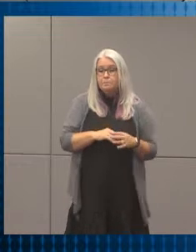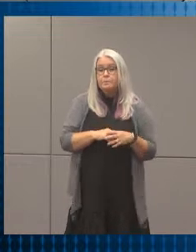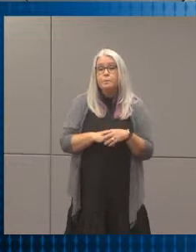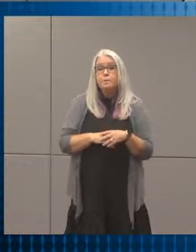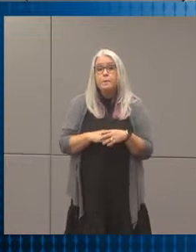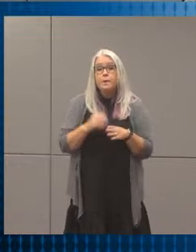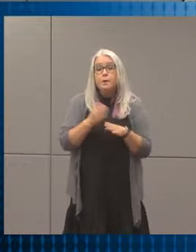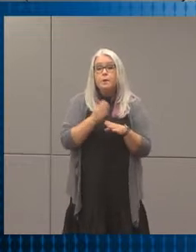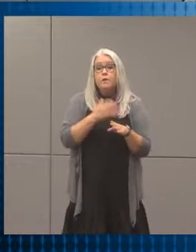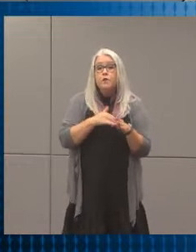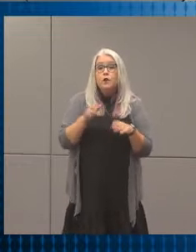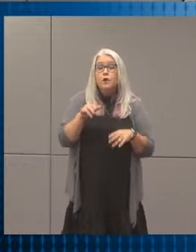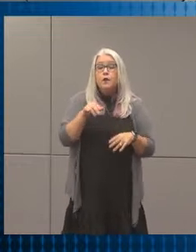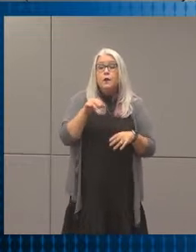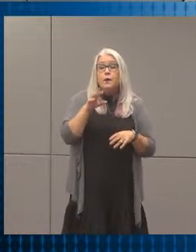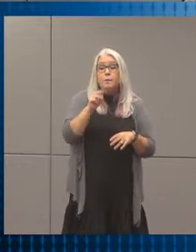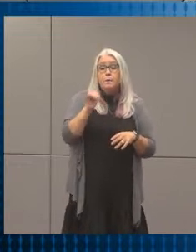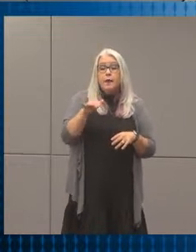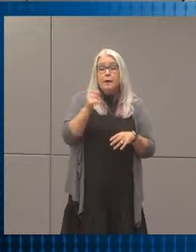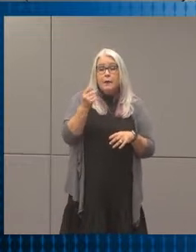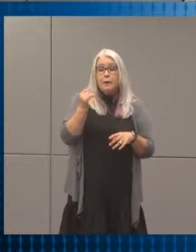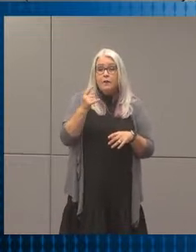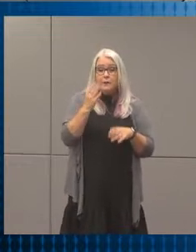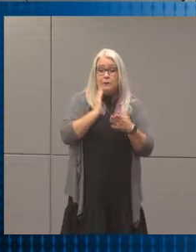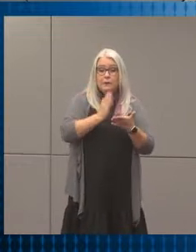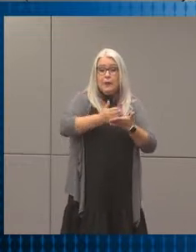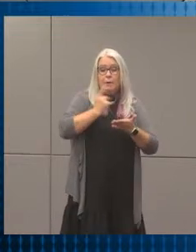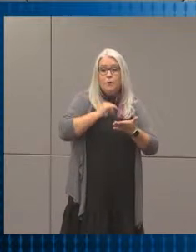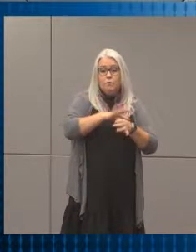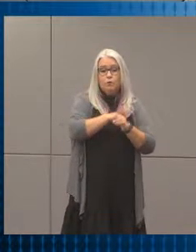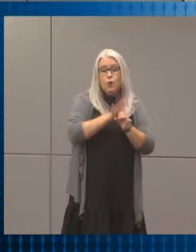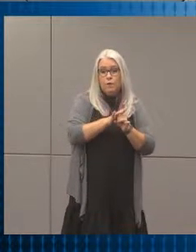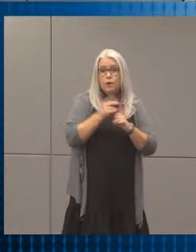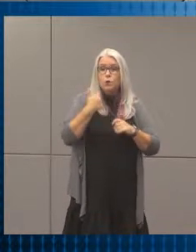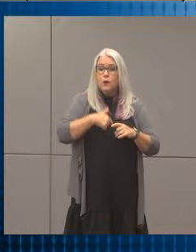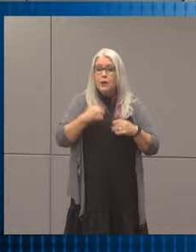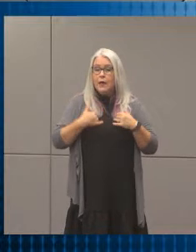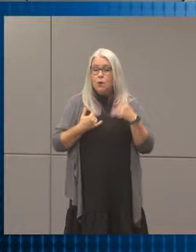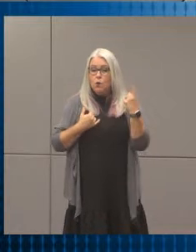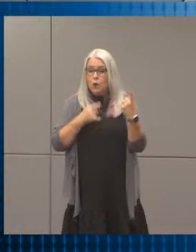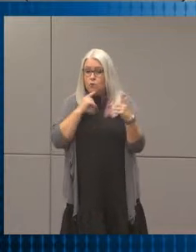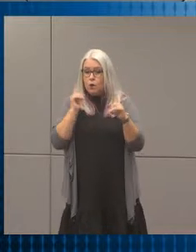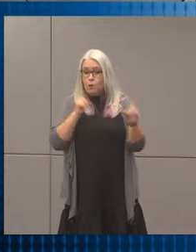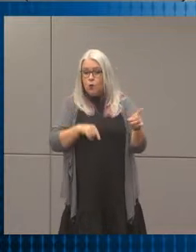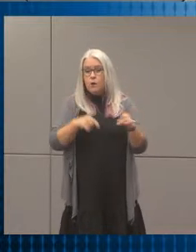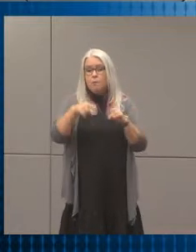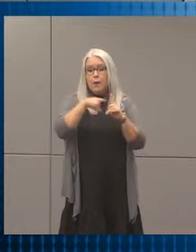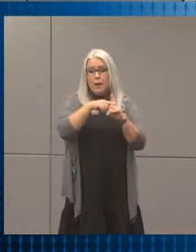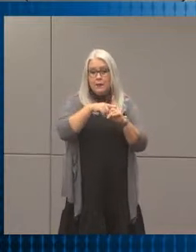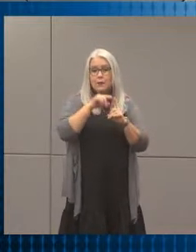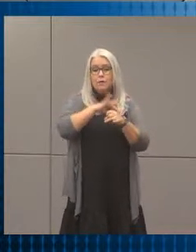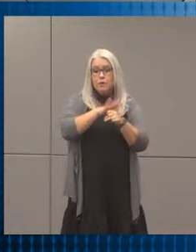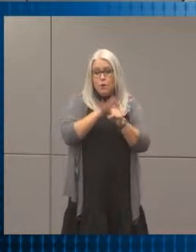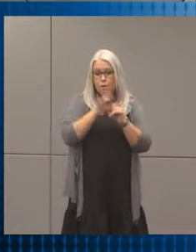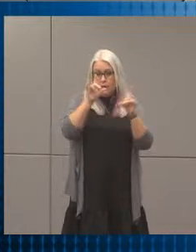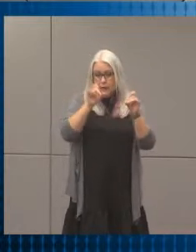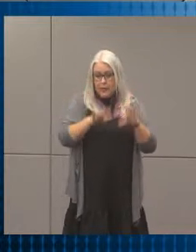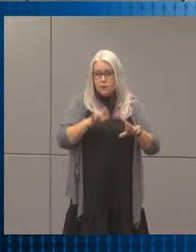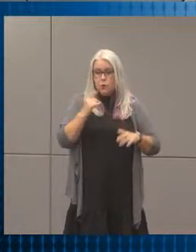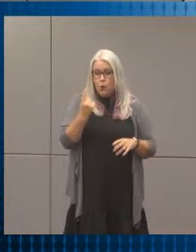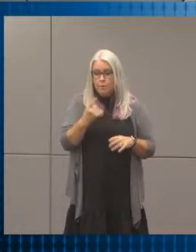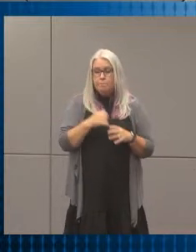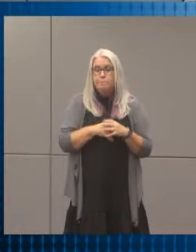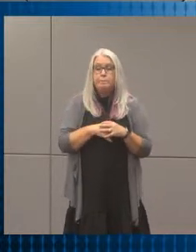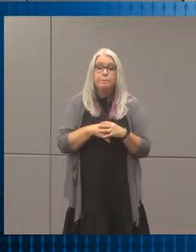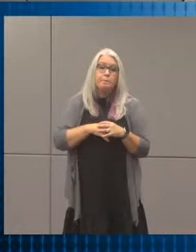2023 expiration of the federal COVID protocols, we had 1 reported positive COVID test. And